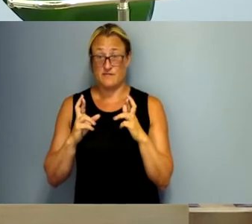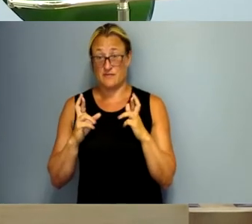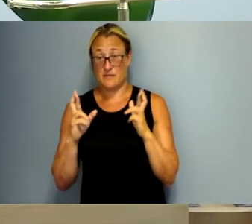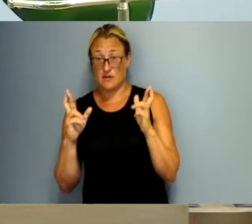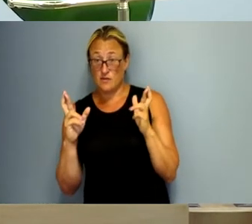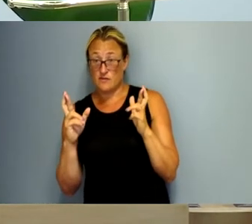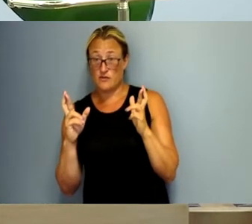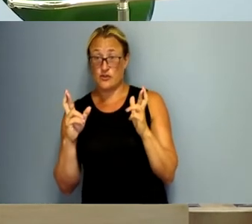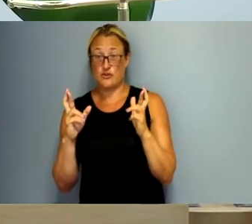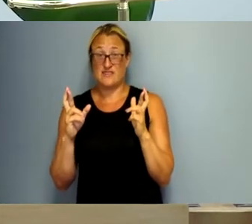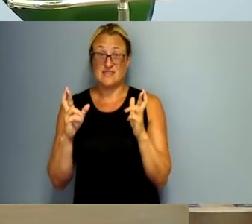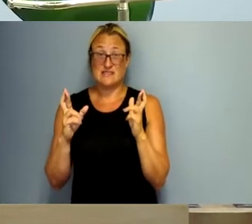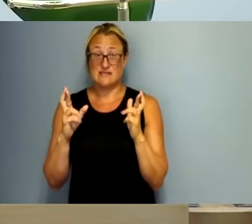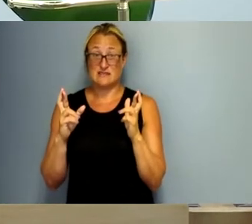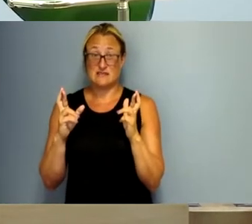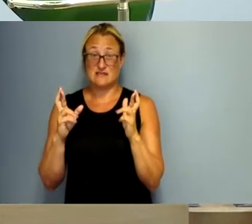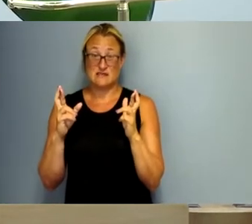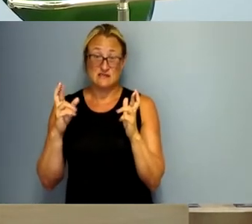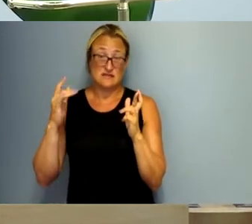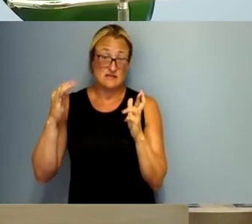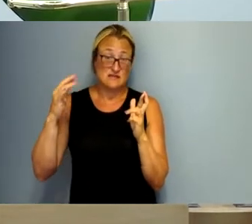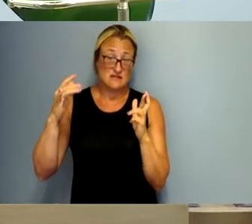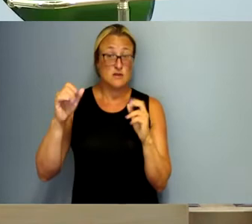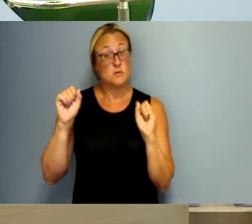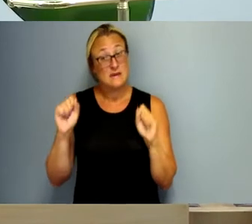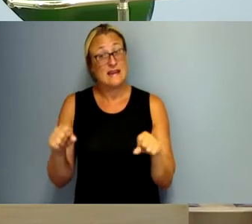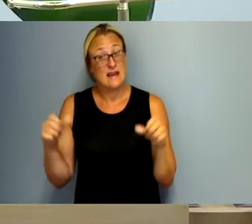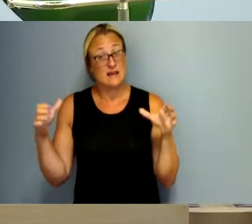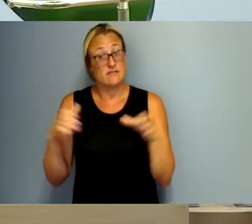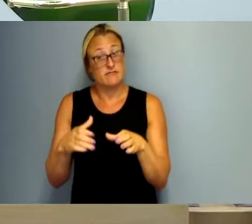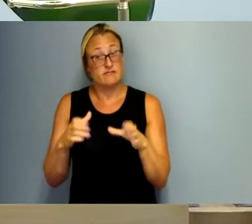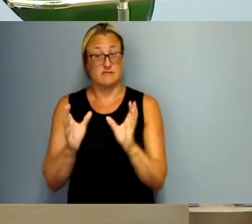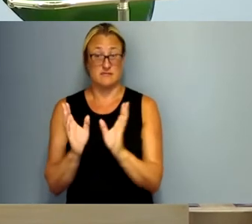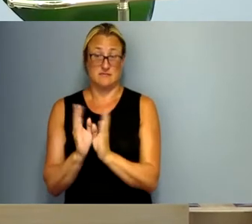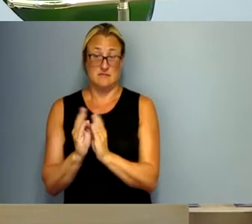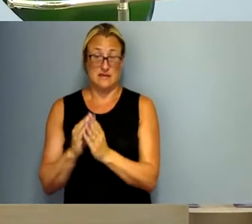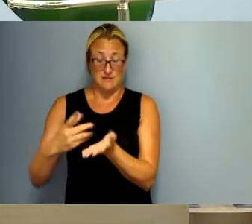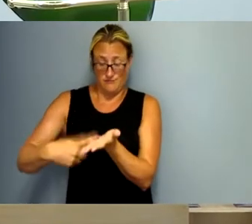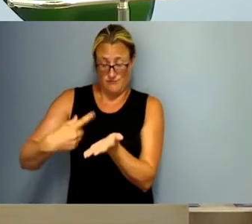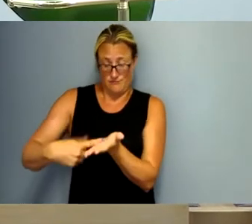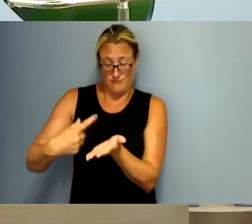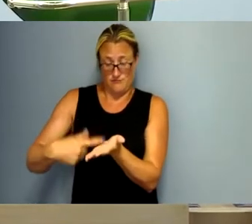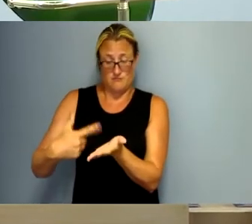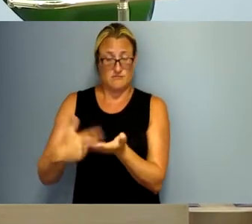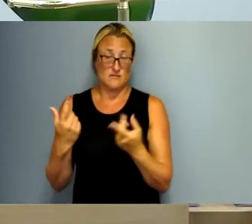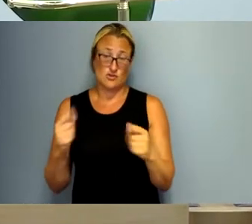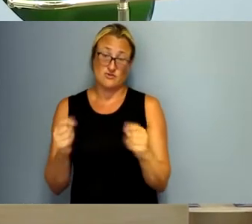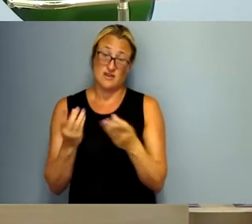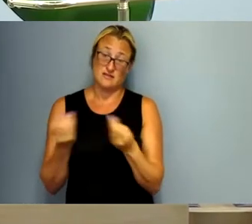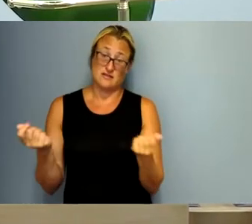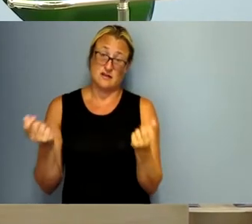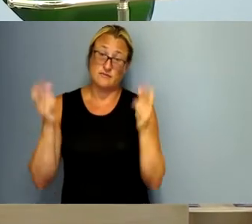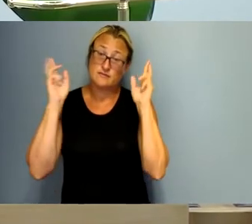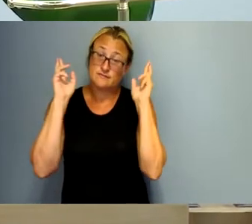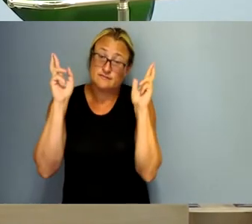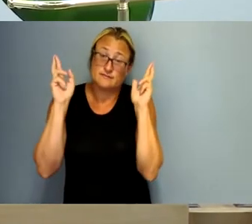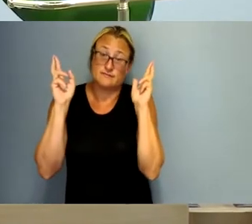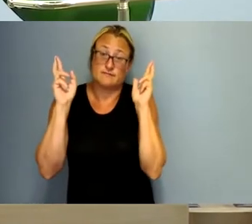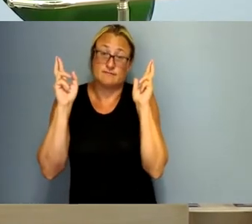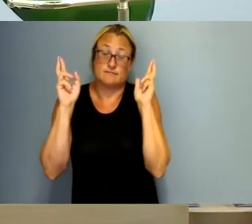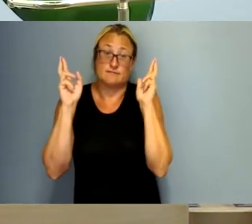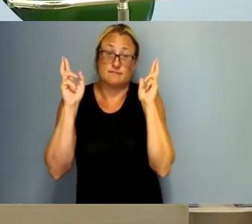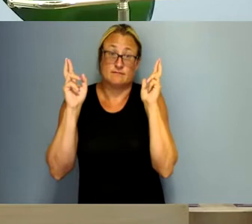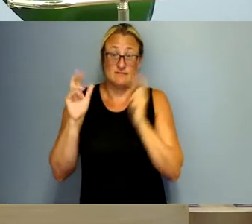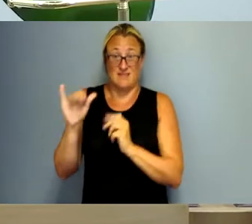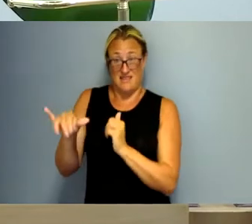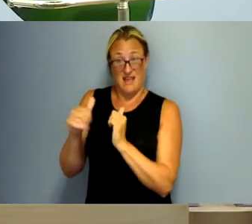that at some point that we can get together and work on these things. I mean, it's democracy at